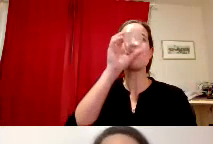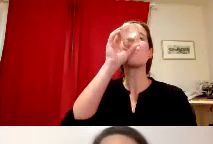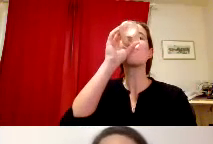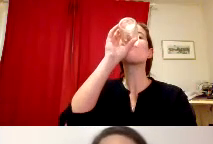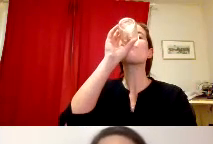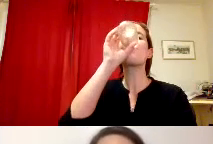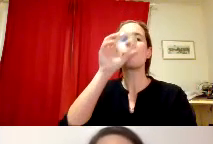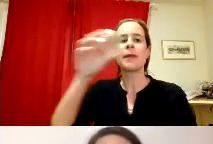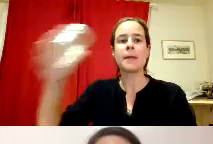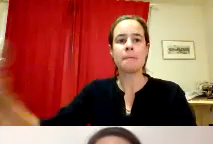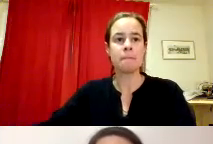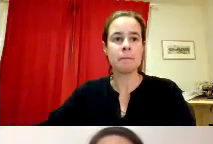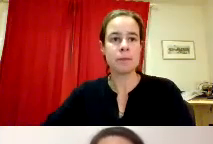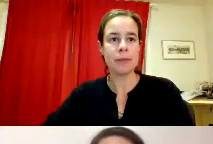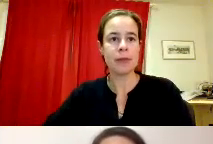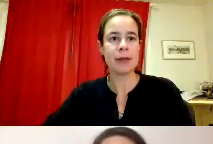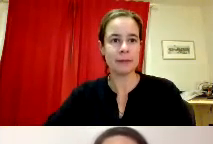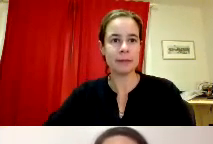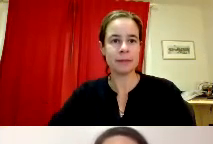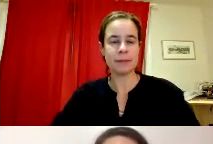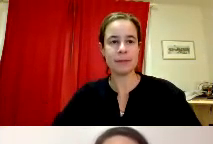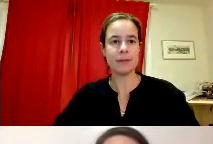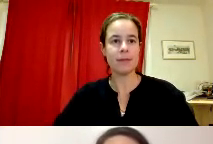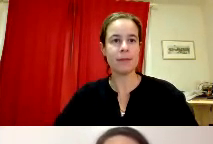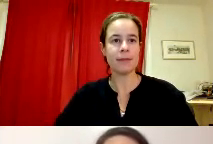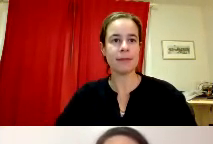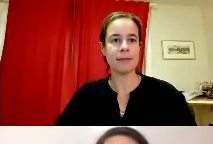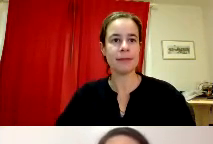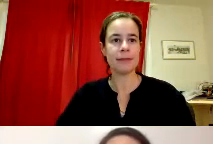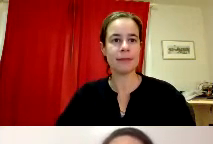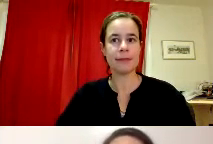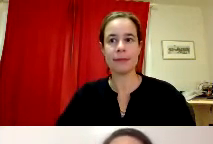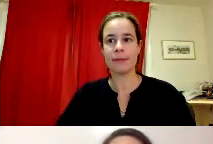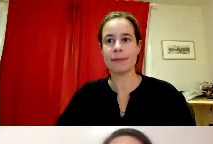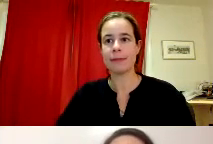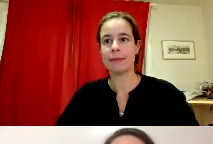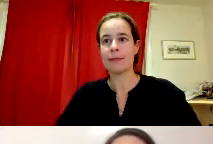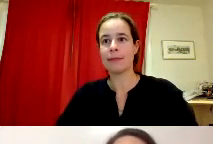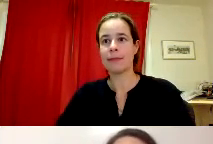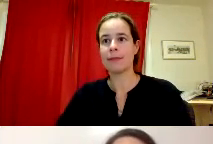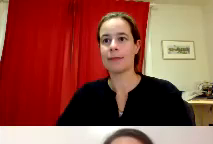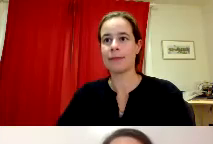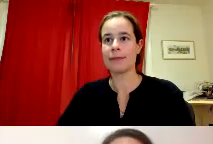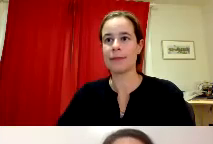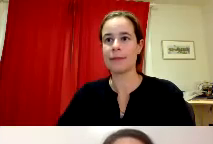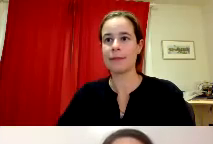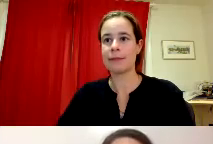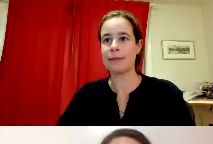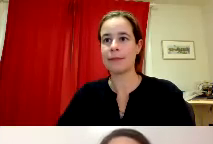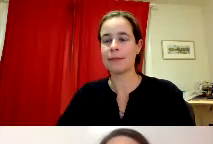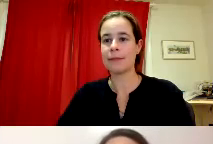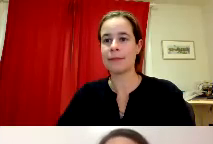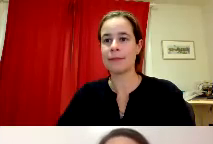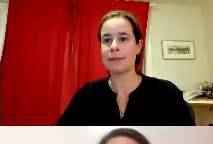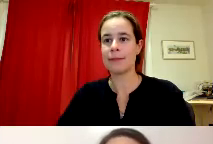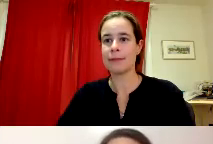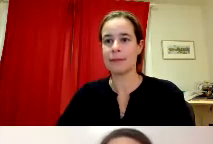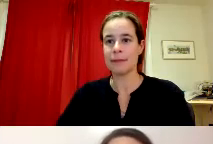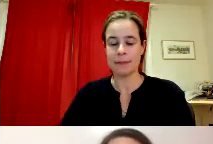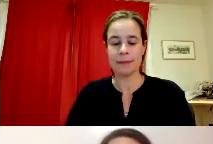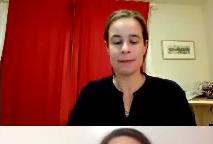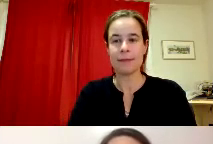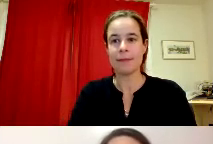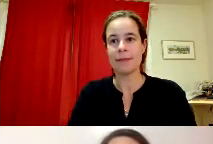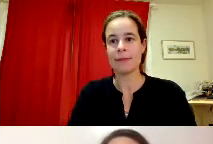reducing stress on the parents and ensuring them that their baby is growing okay. And then, of course, we think that there are probably